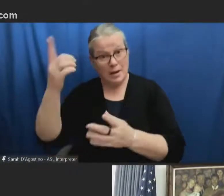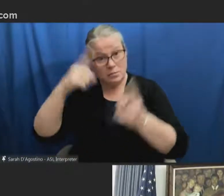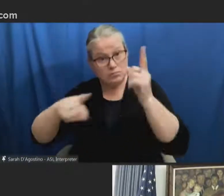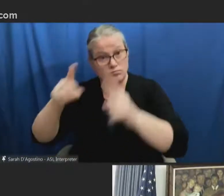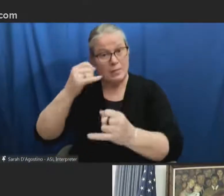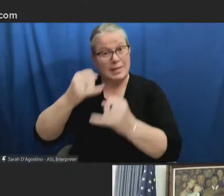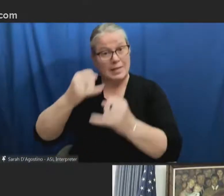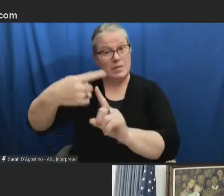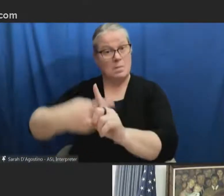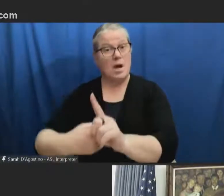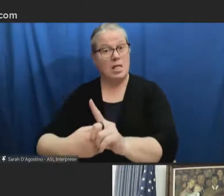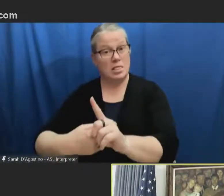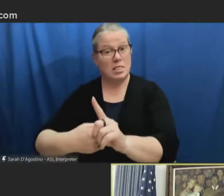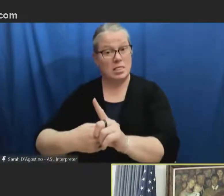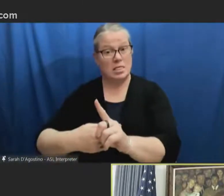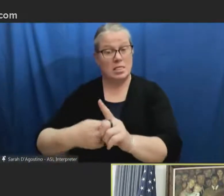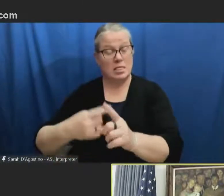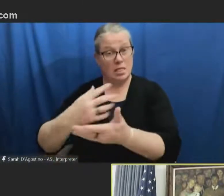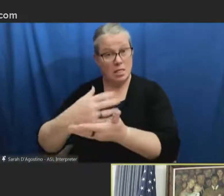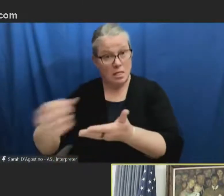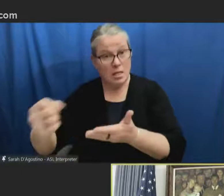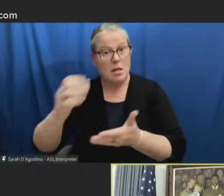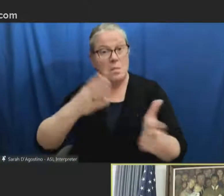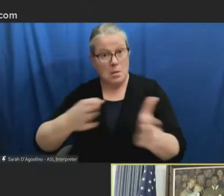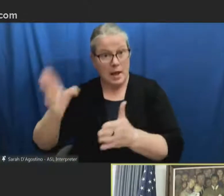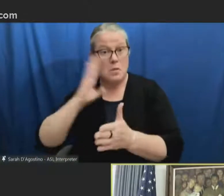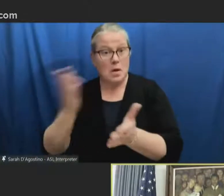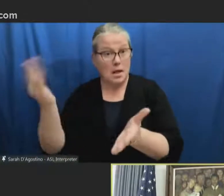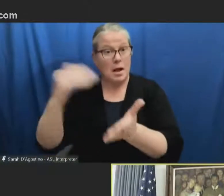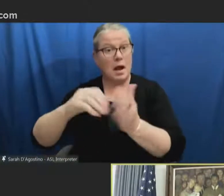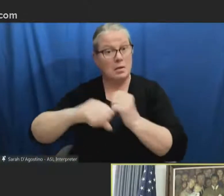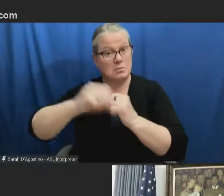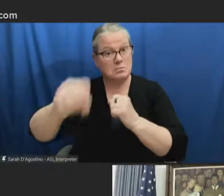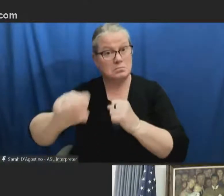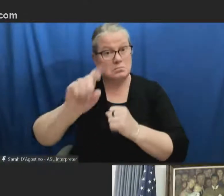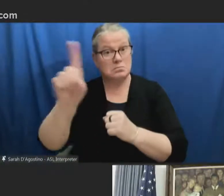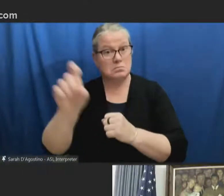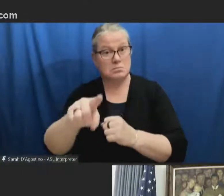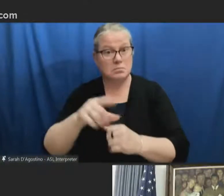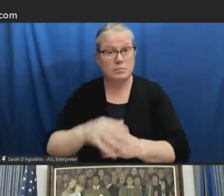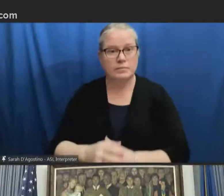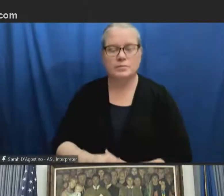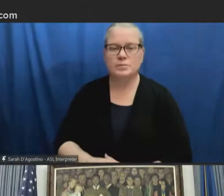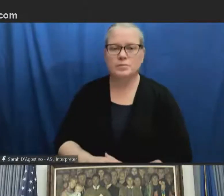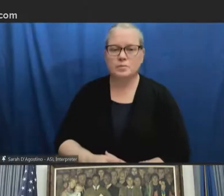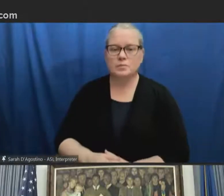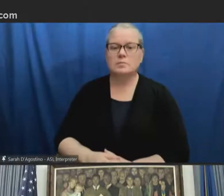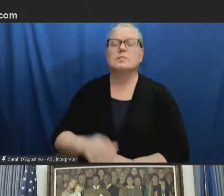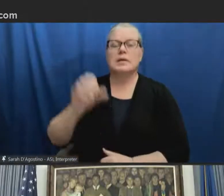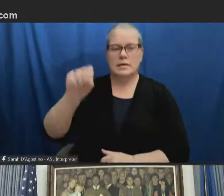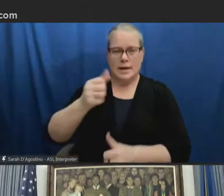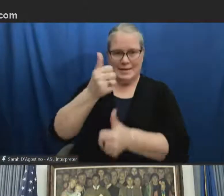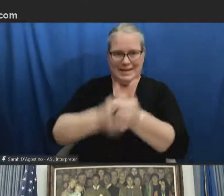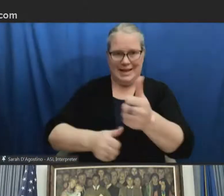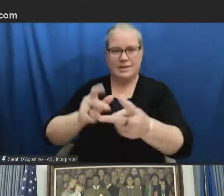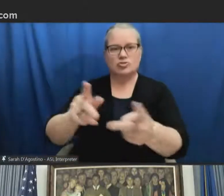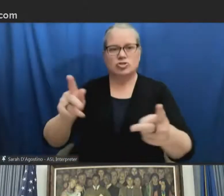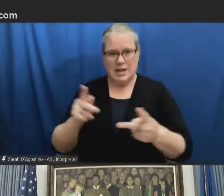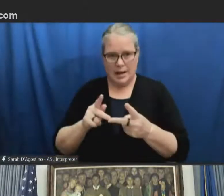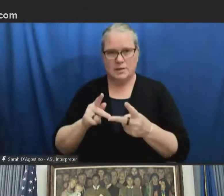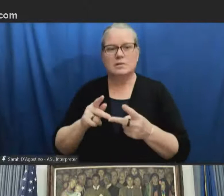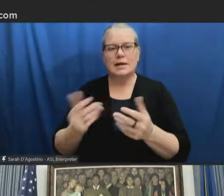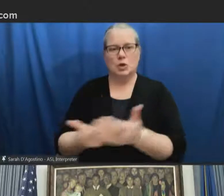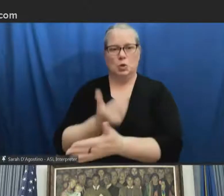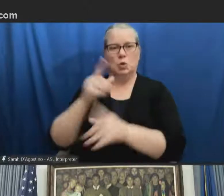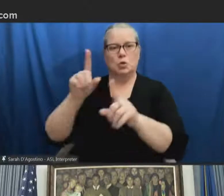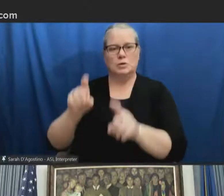month? You know that, Josh? Yeah, we have each of those sites has been paired with a new testing partner who's going to